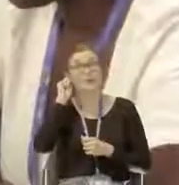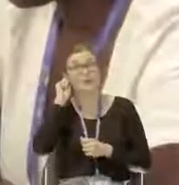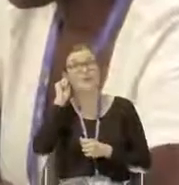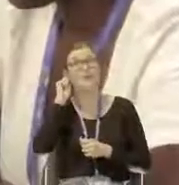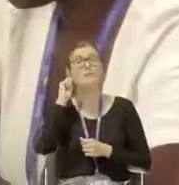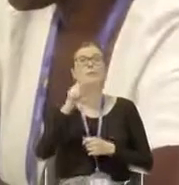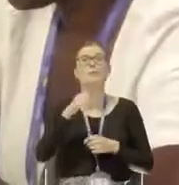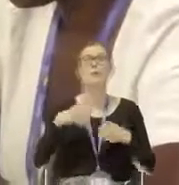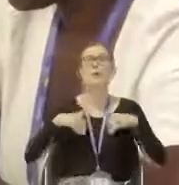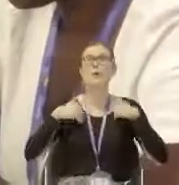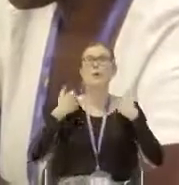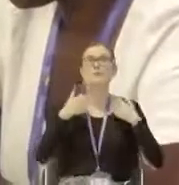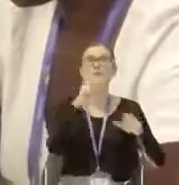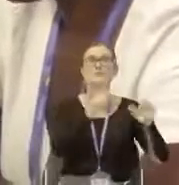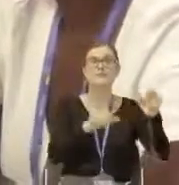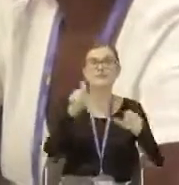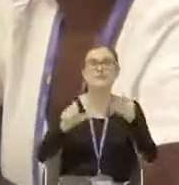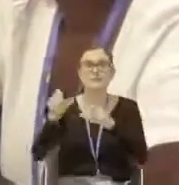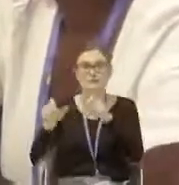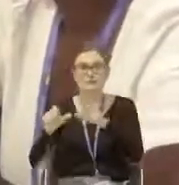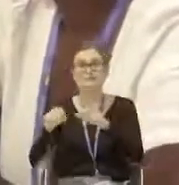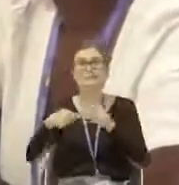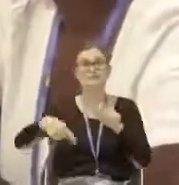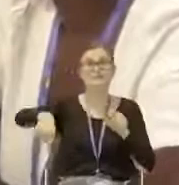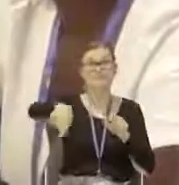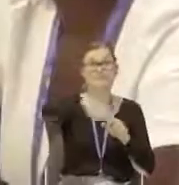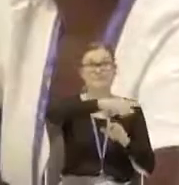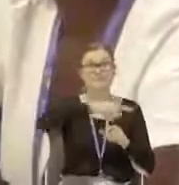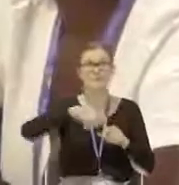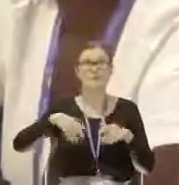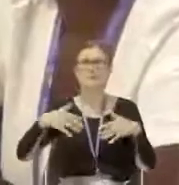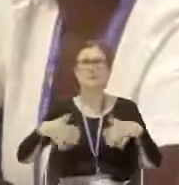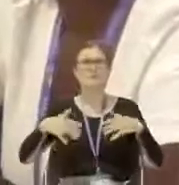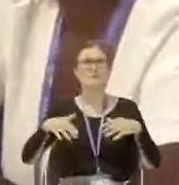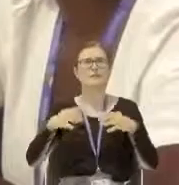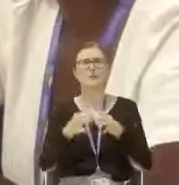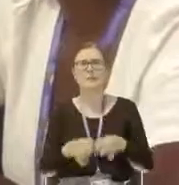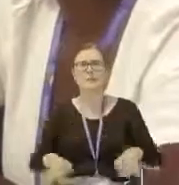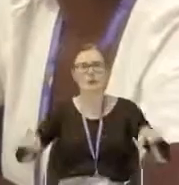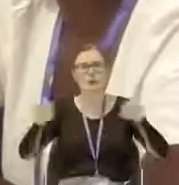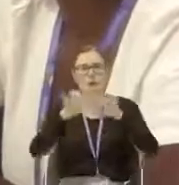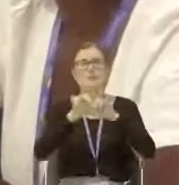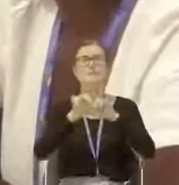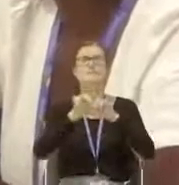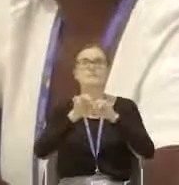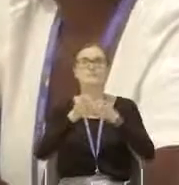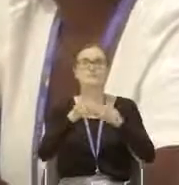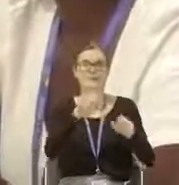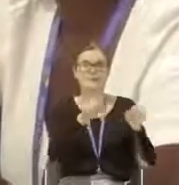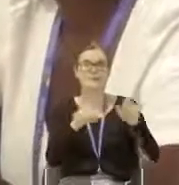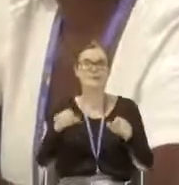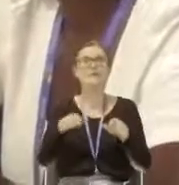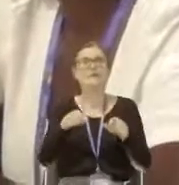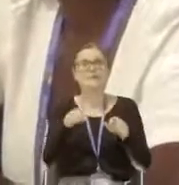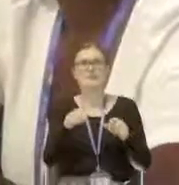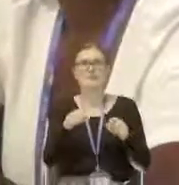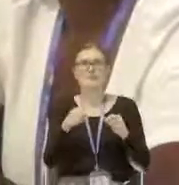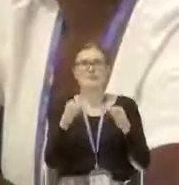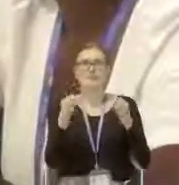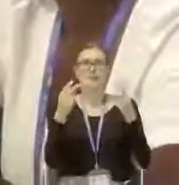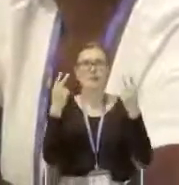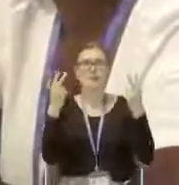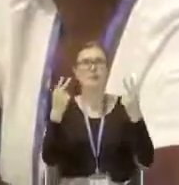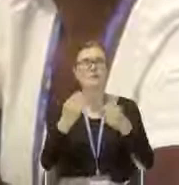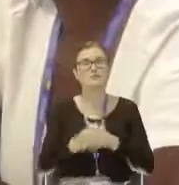an important aspect of who the citizens of these urban centers are, especially when they